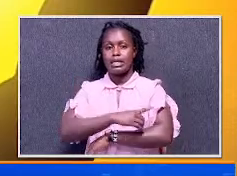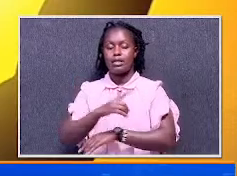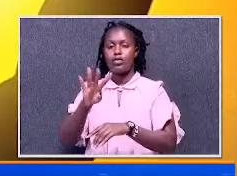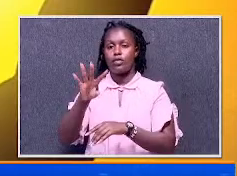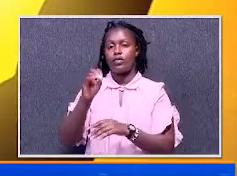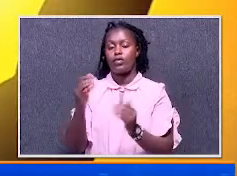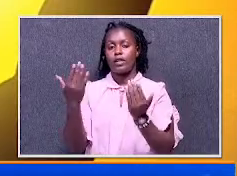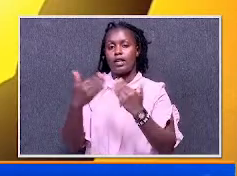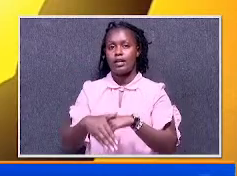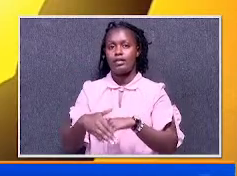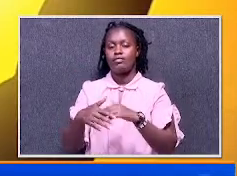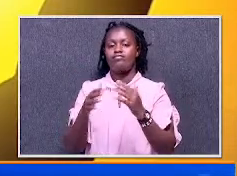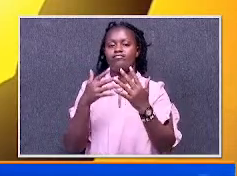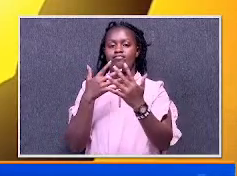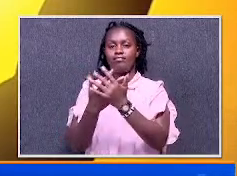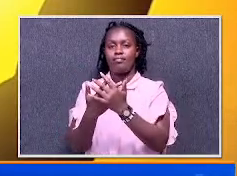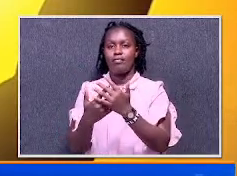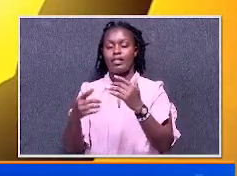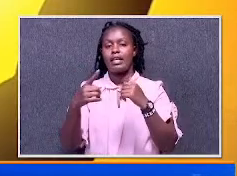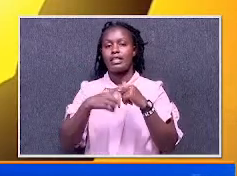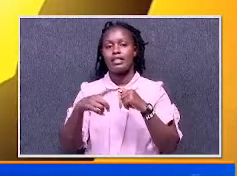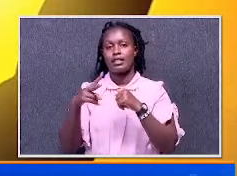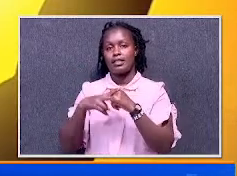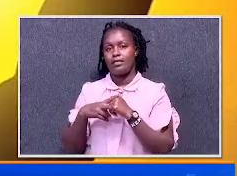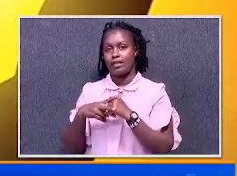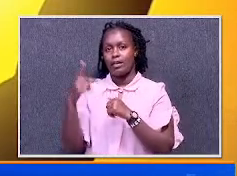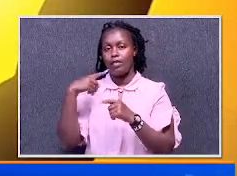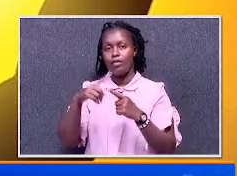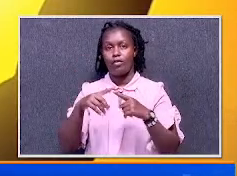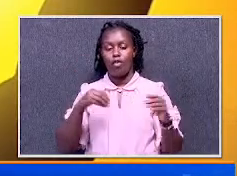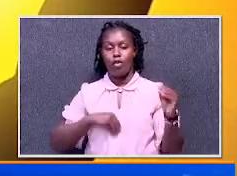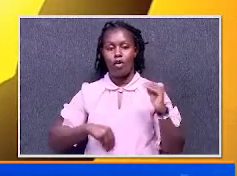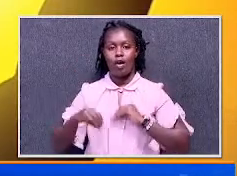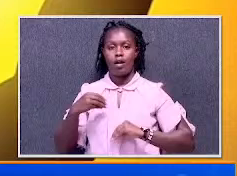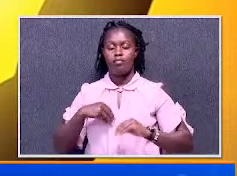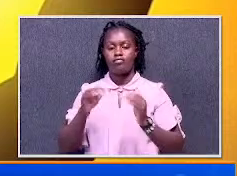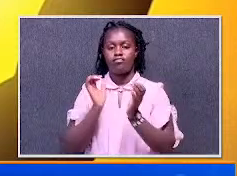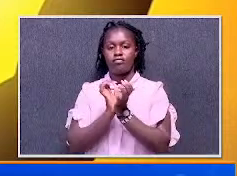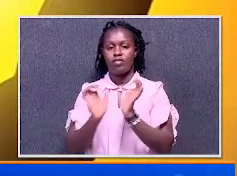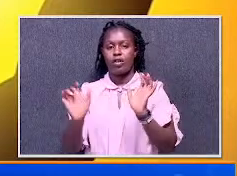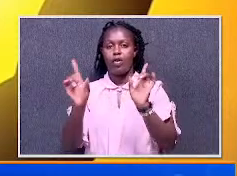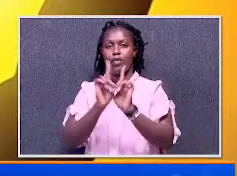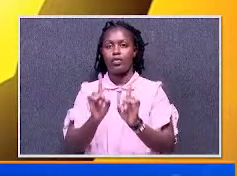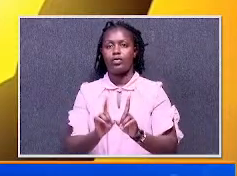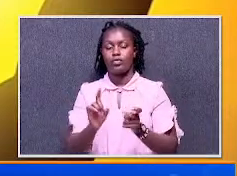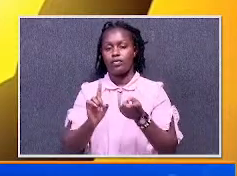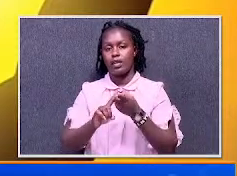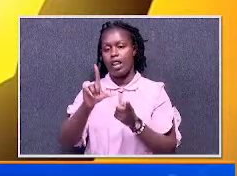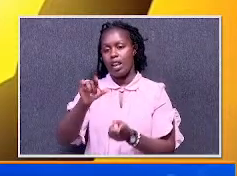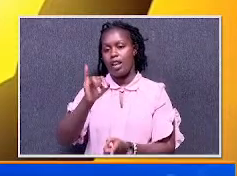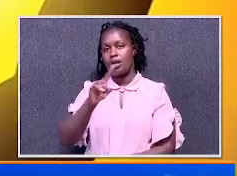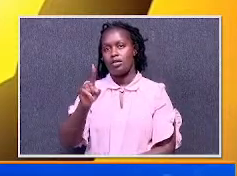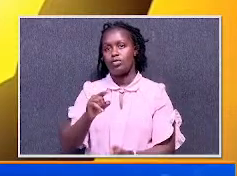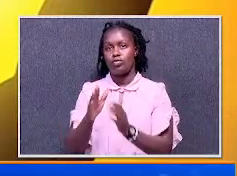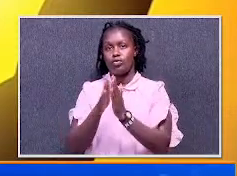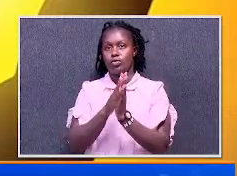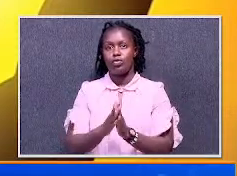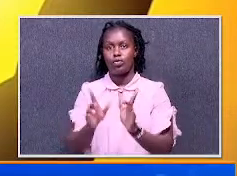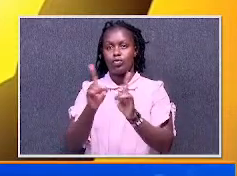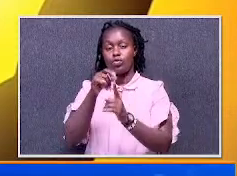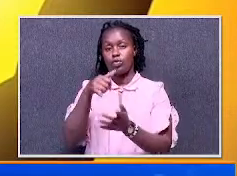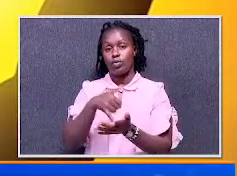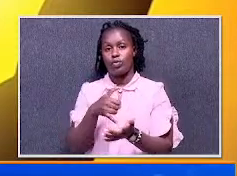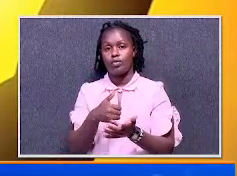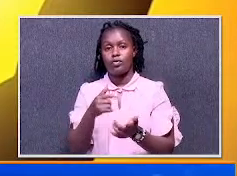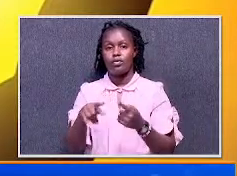bars. Waluke was serving his 67-year sentence for corruption conviction. Elizabeth Mutuku with a story which also includes